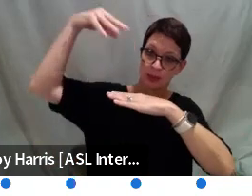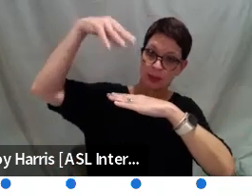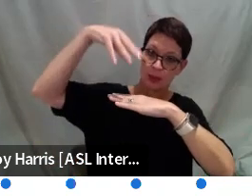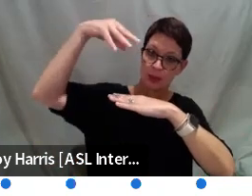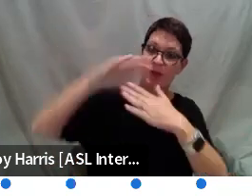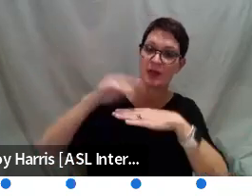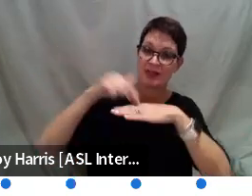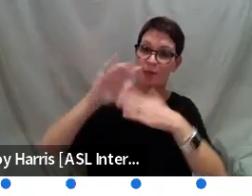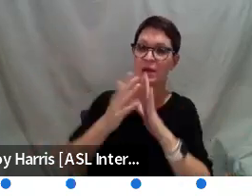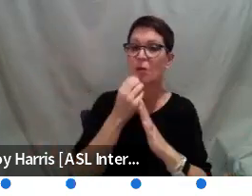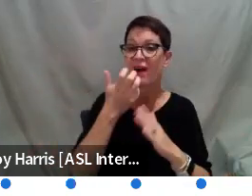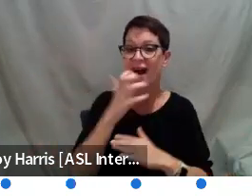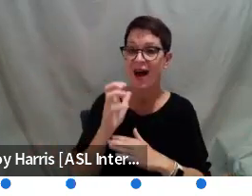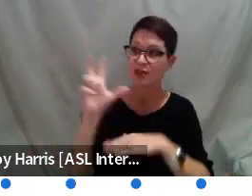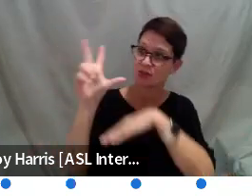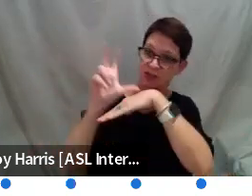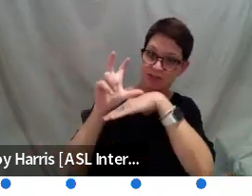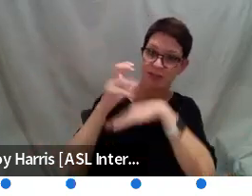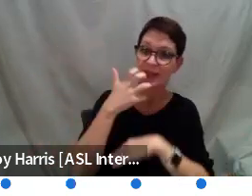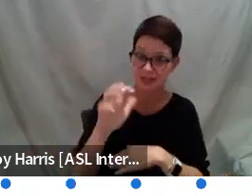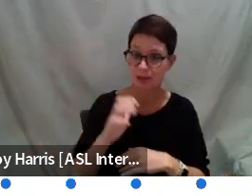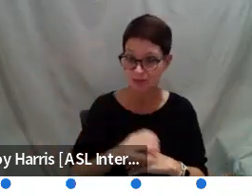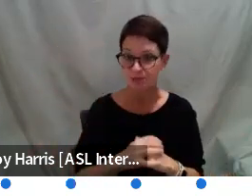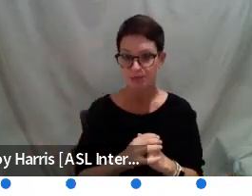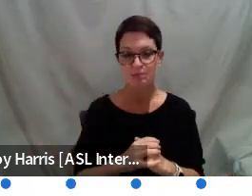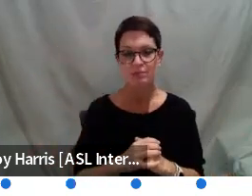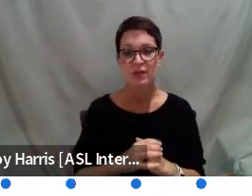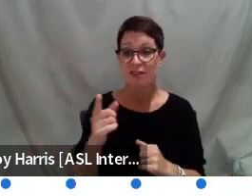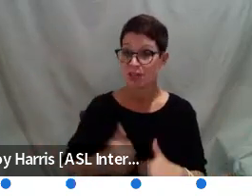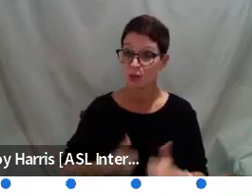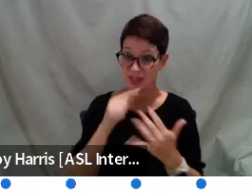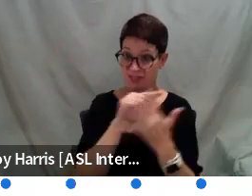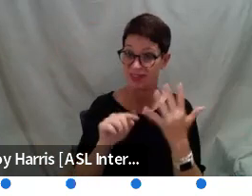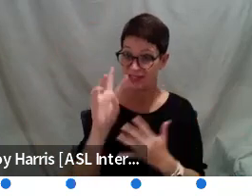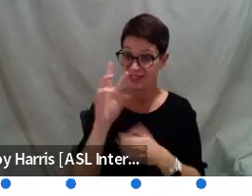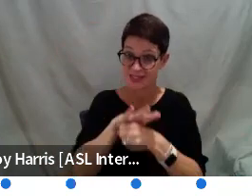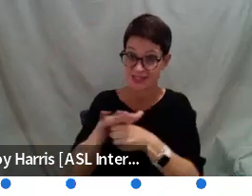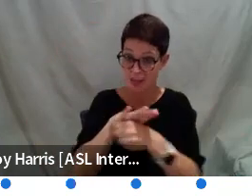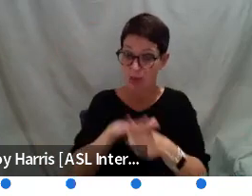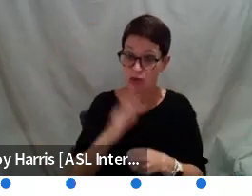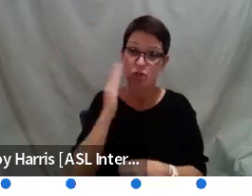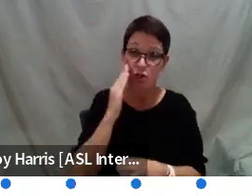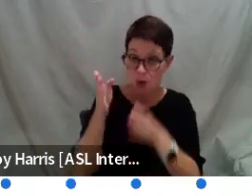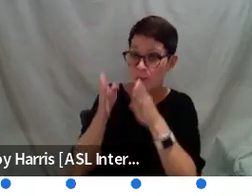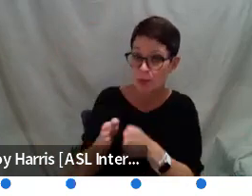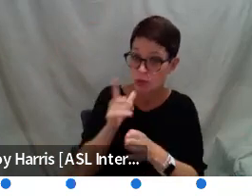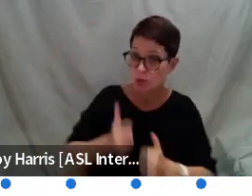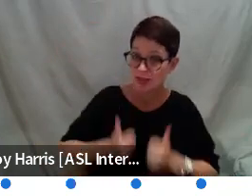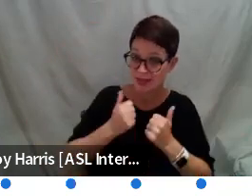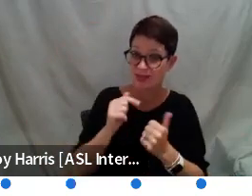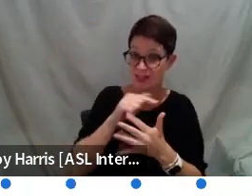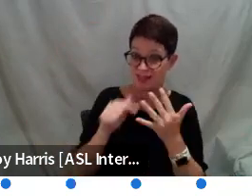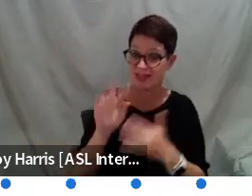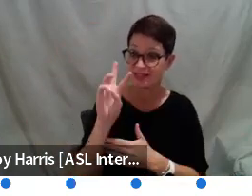neighborhood. So if you live in these areas or know someone who